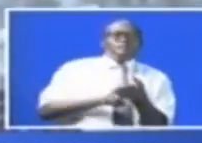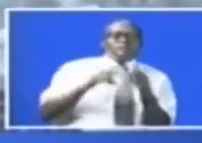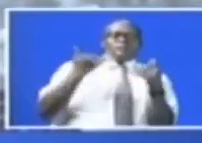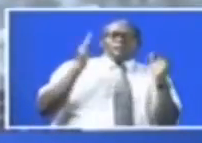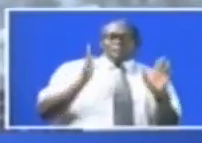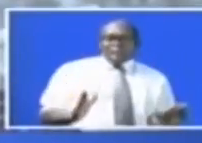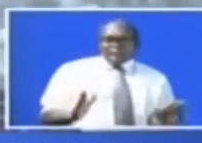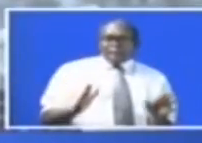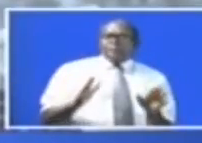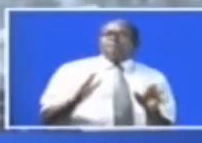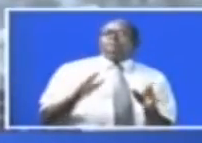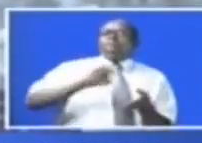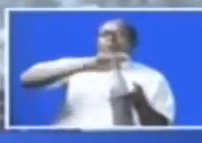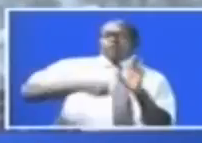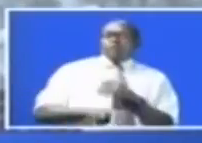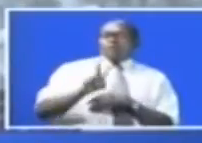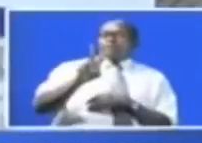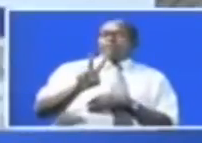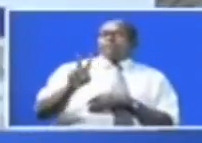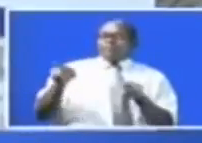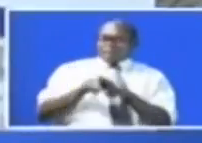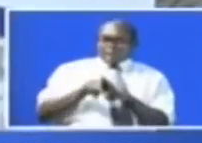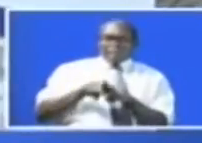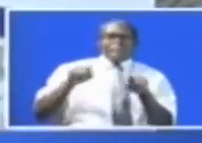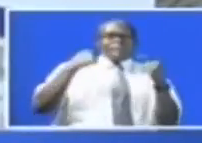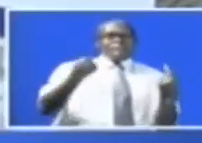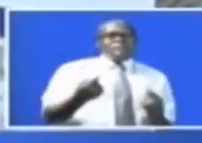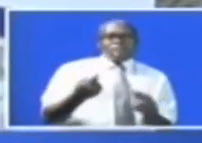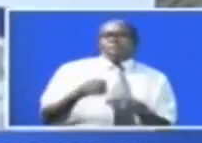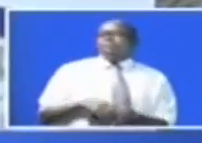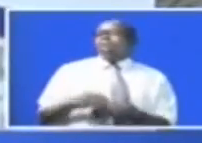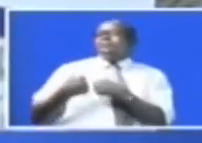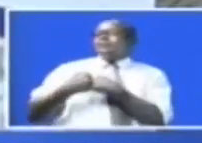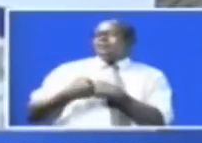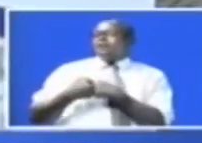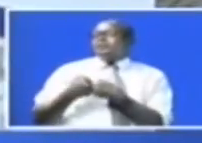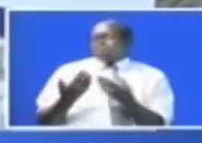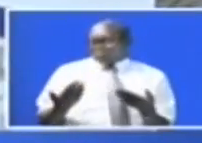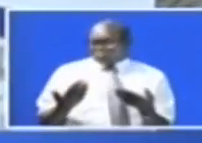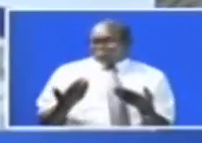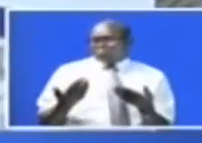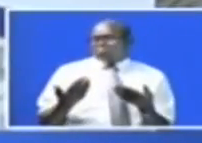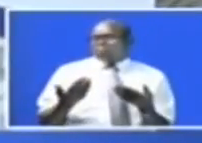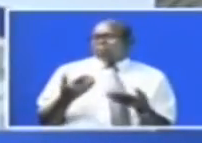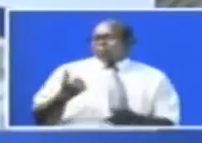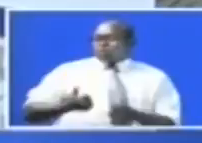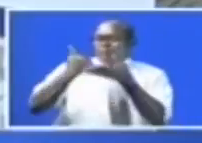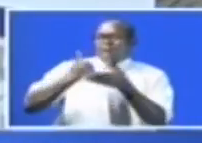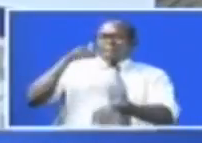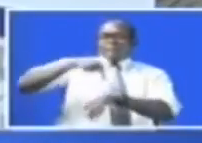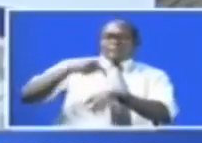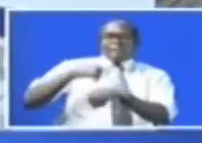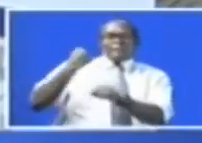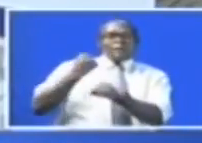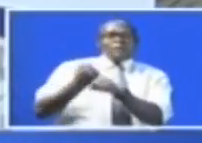player has signed two contracts with the same team. What I see the challenge would be, and maybe the intervening period that